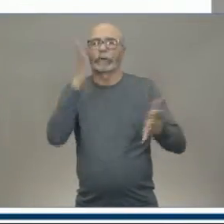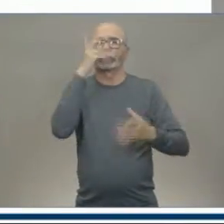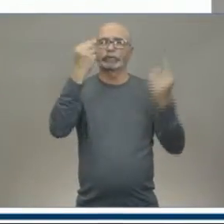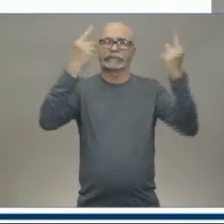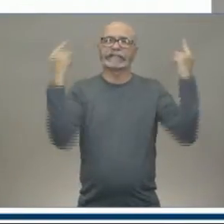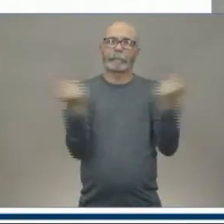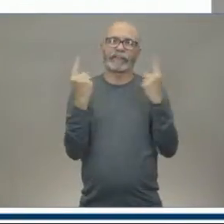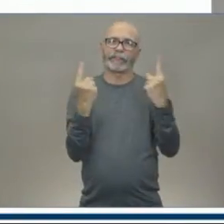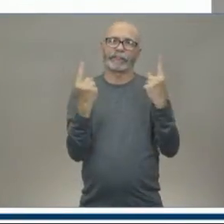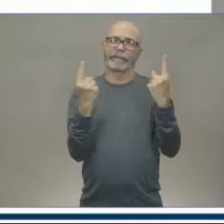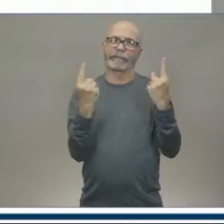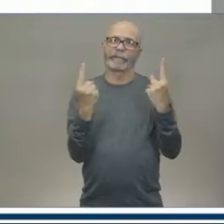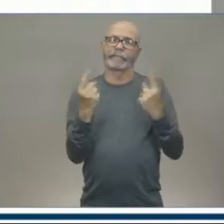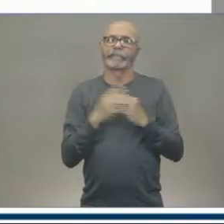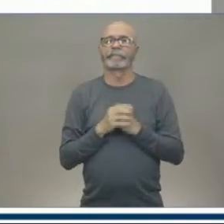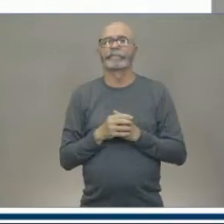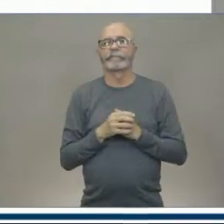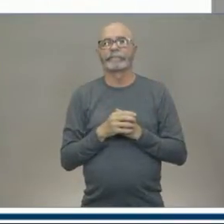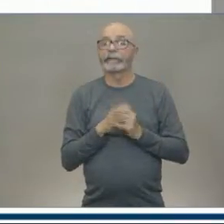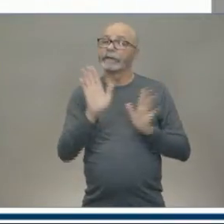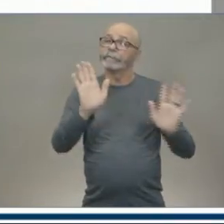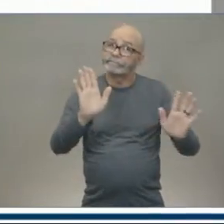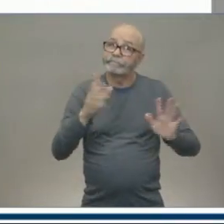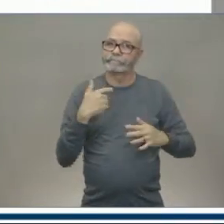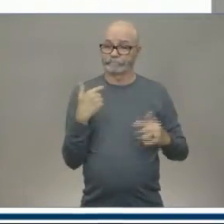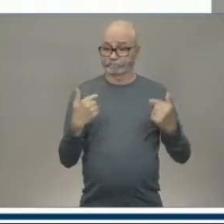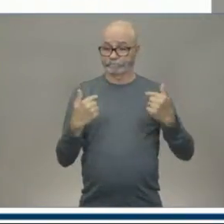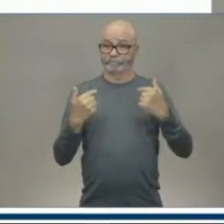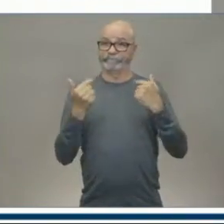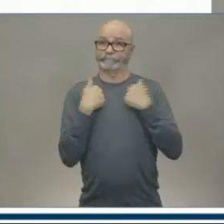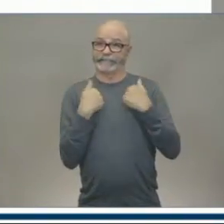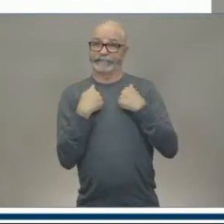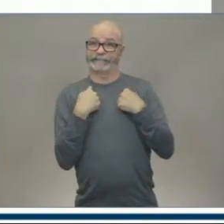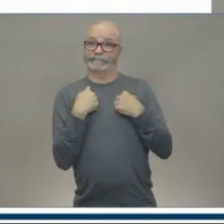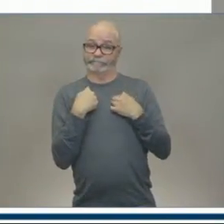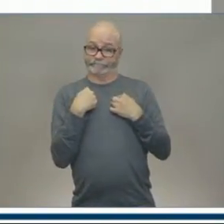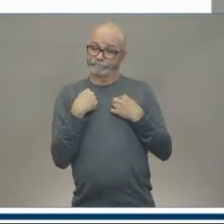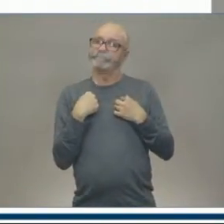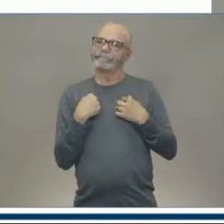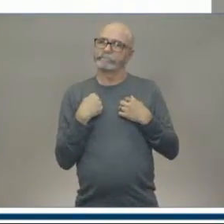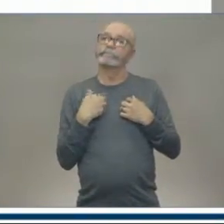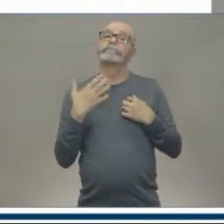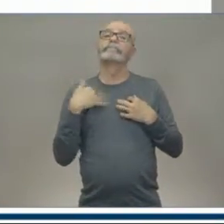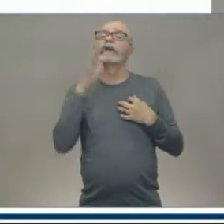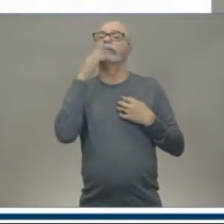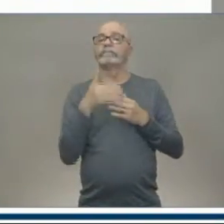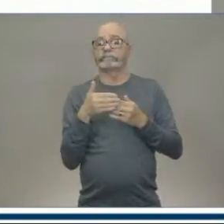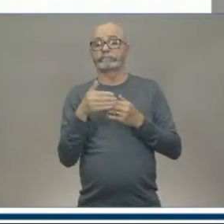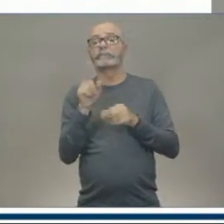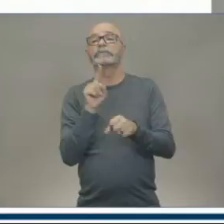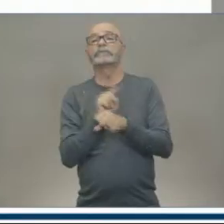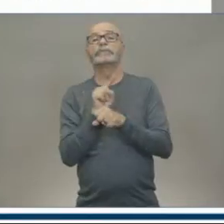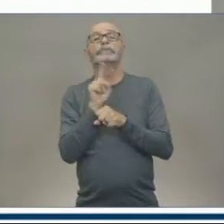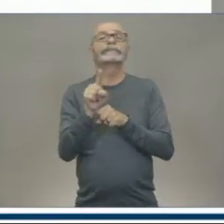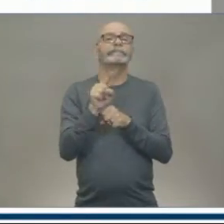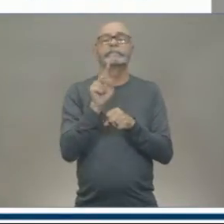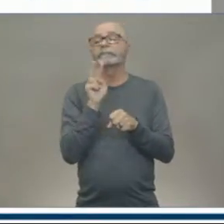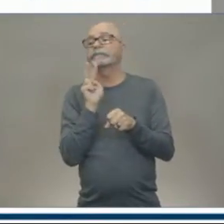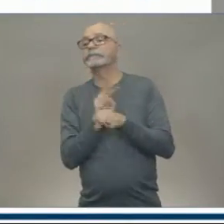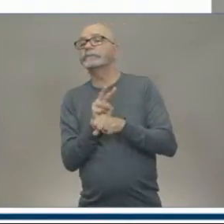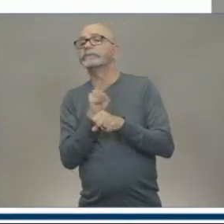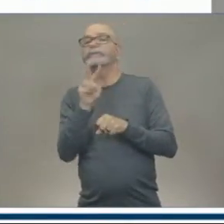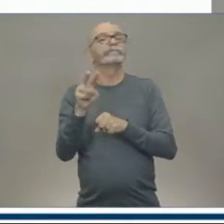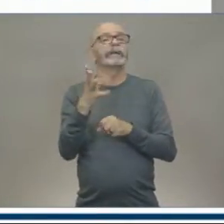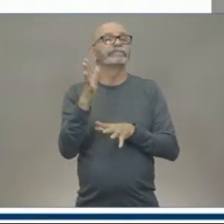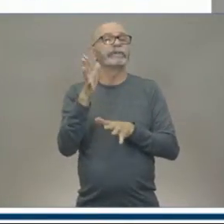People need to understand we're announcing things today. Our approach may well change in the week or days to come if